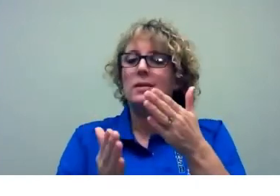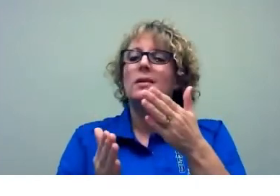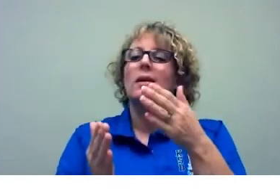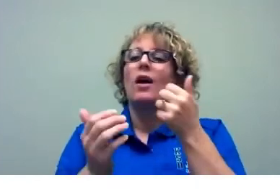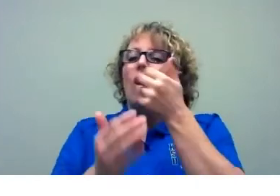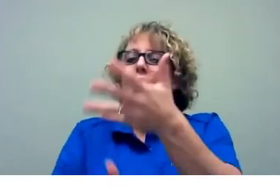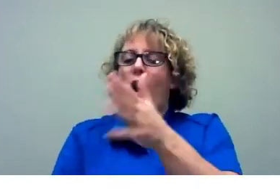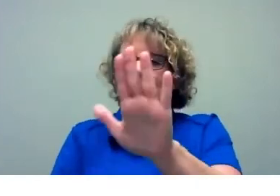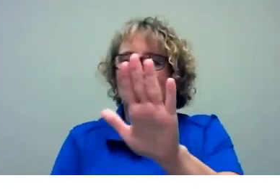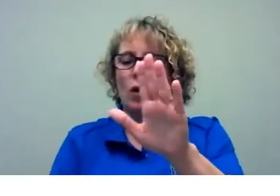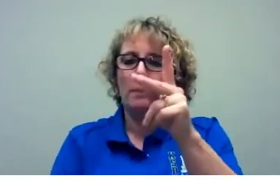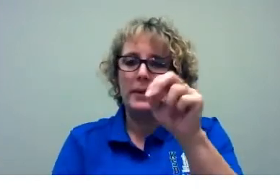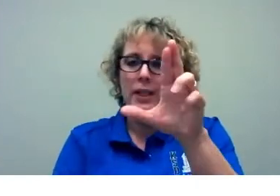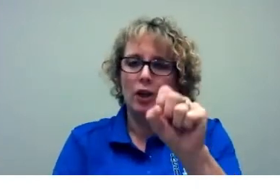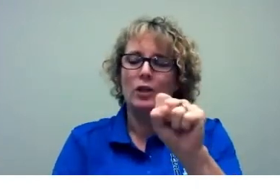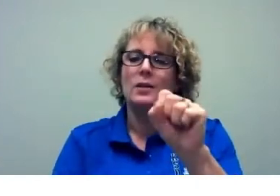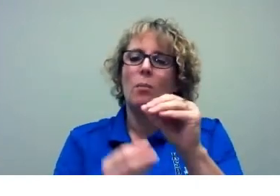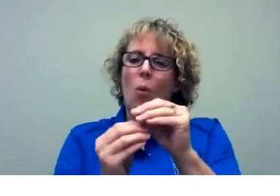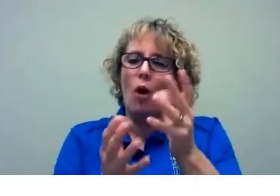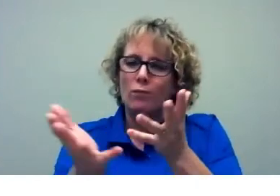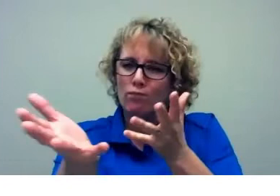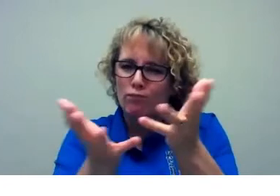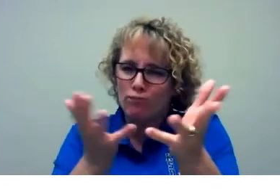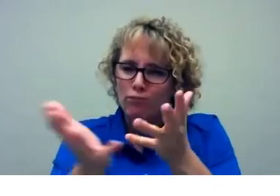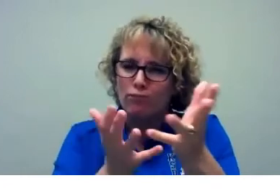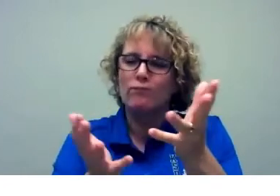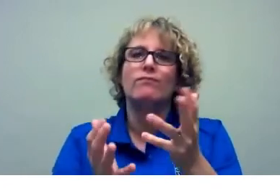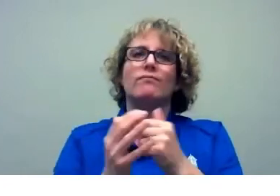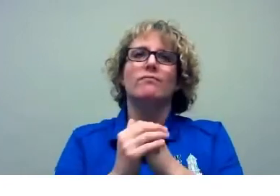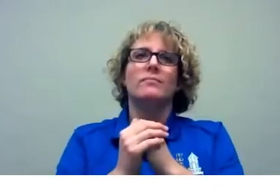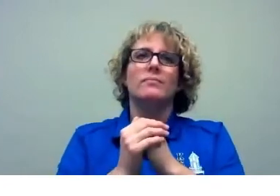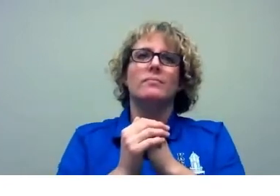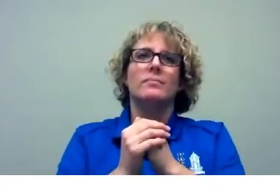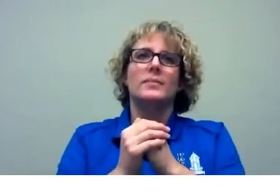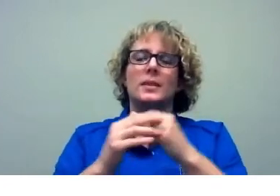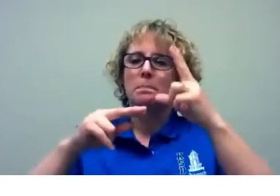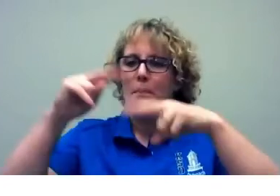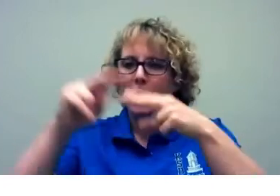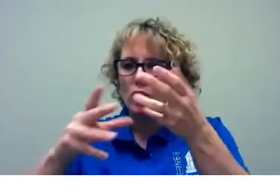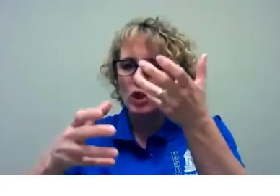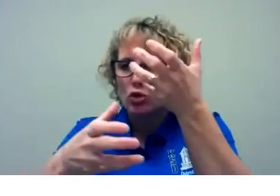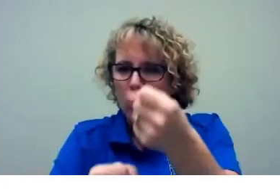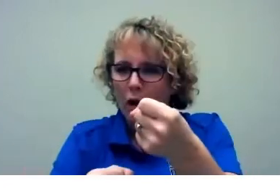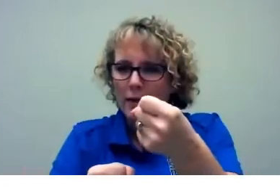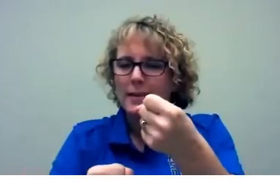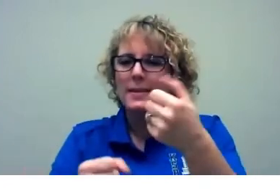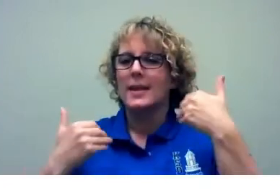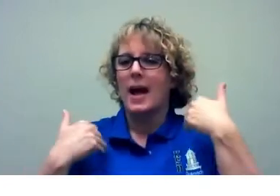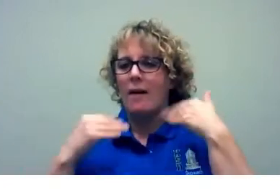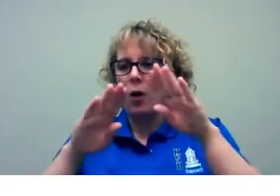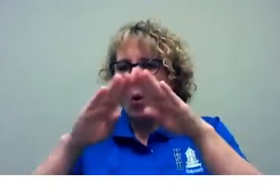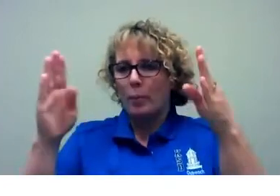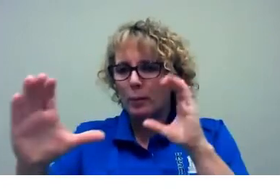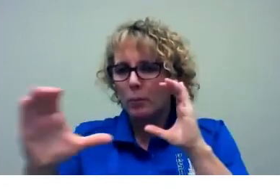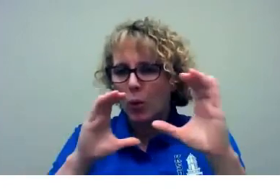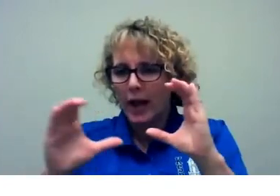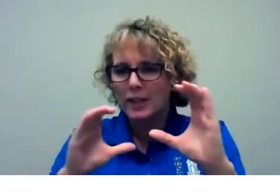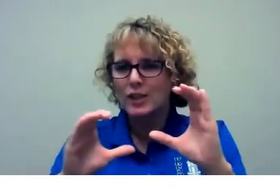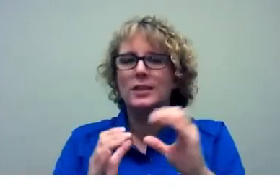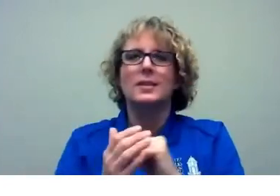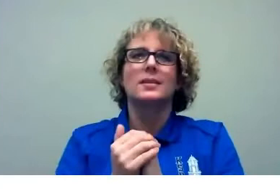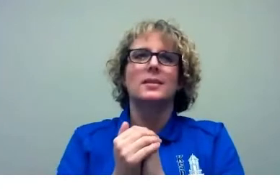more that you interact with your family, the more that your peers will build a trust in